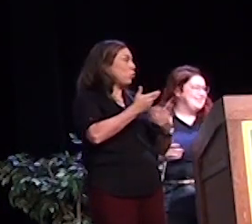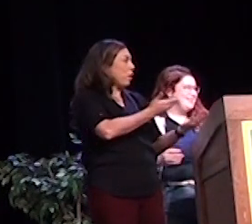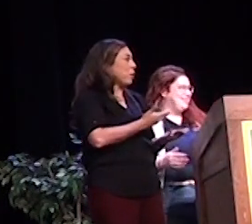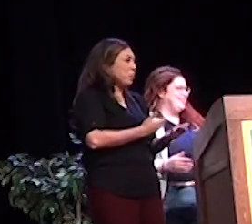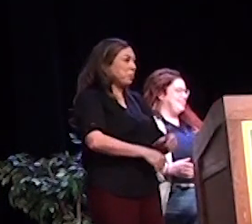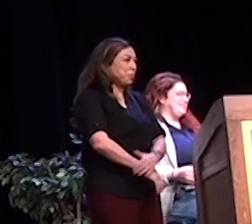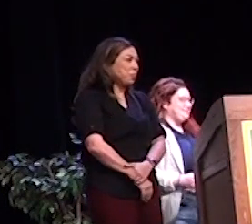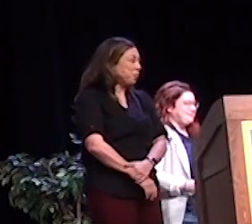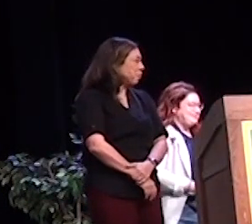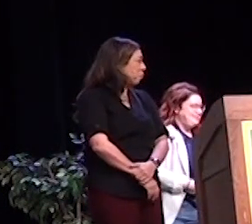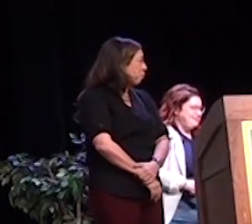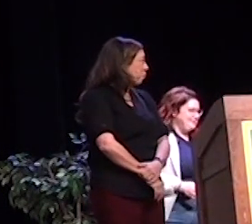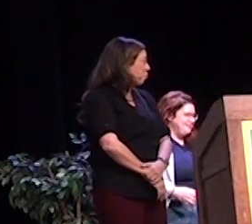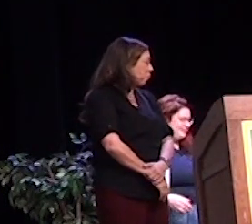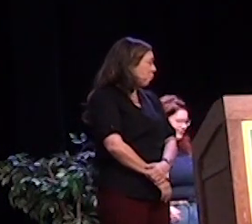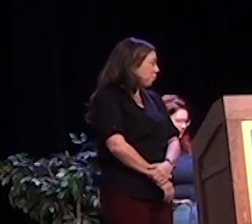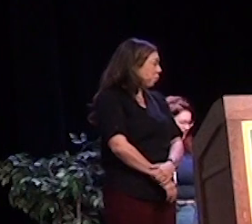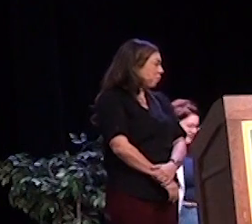Nikki.